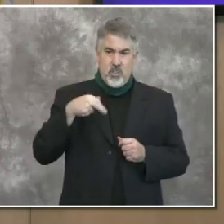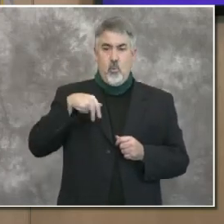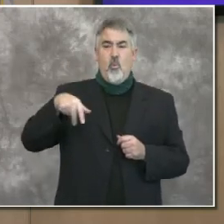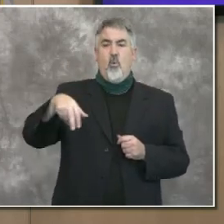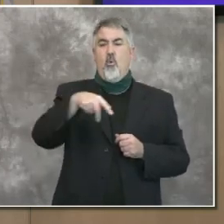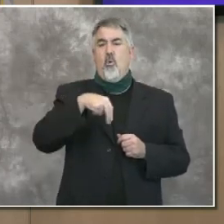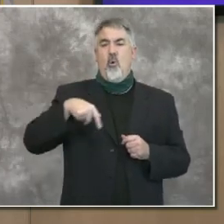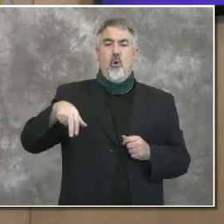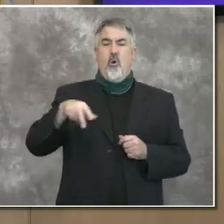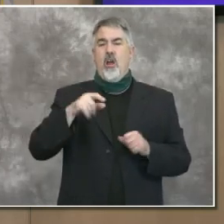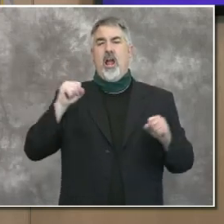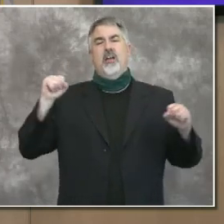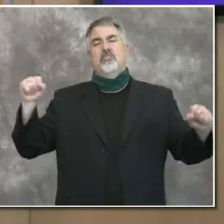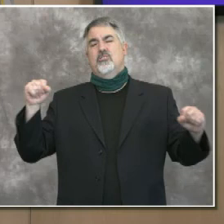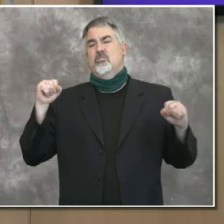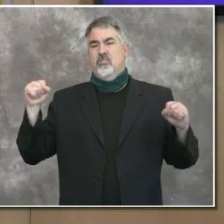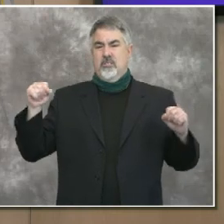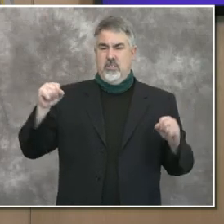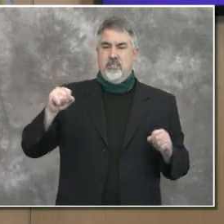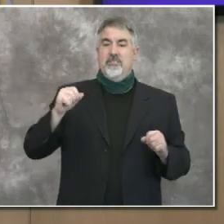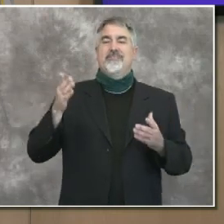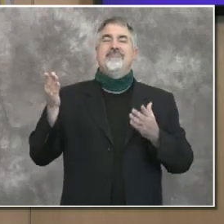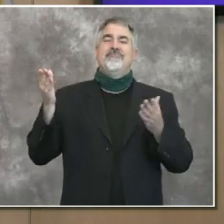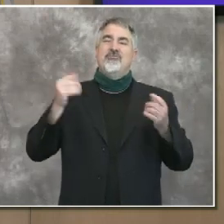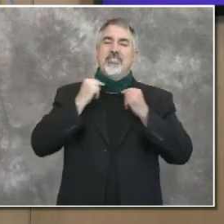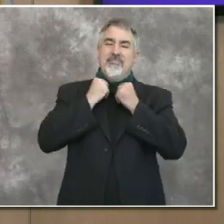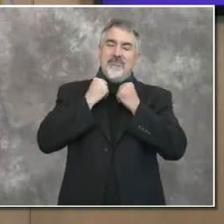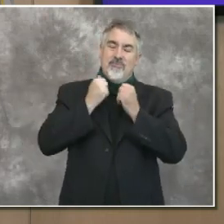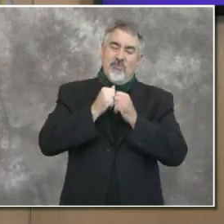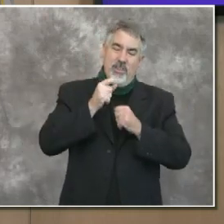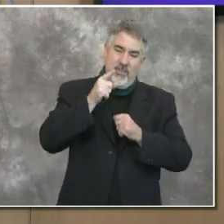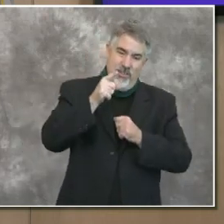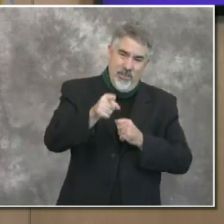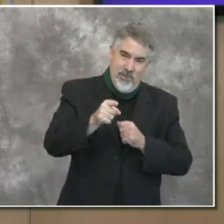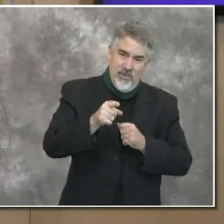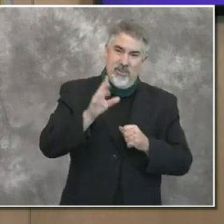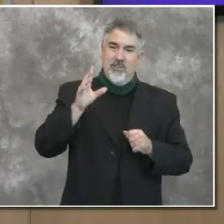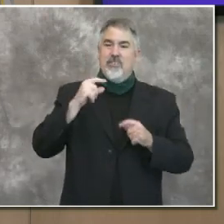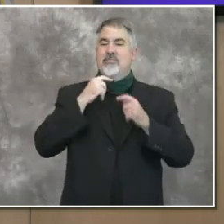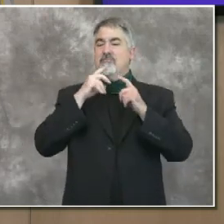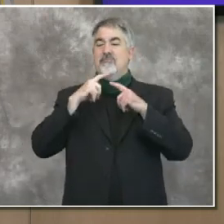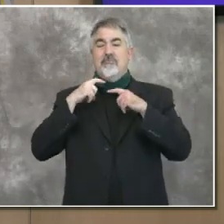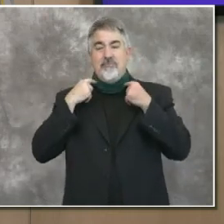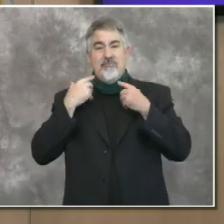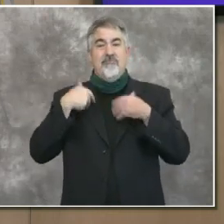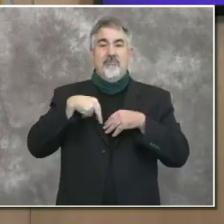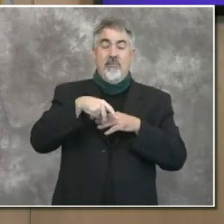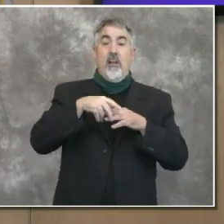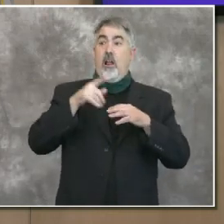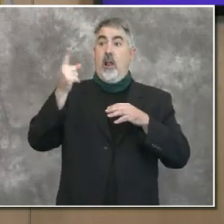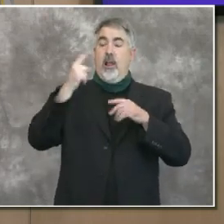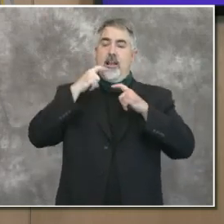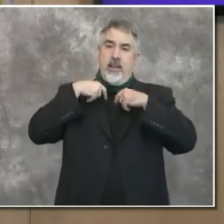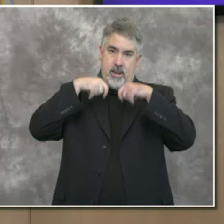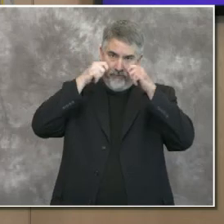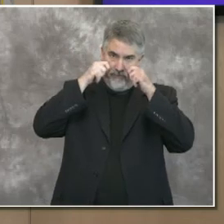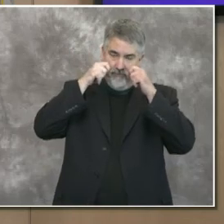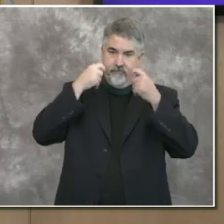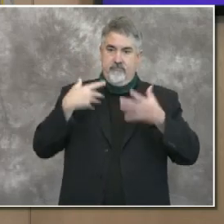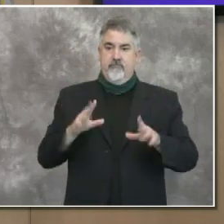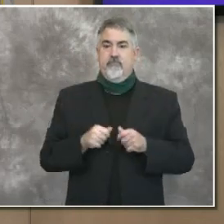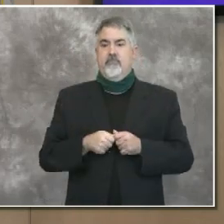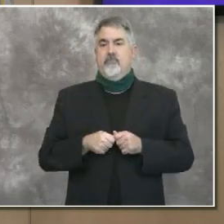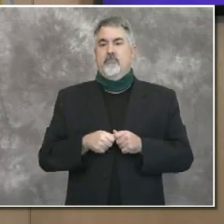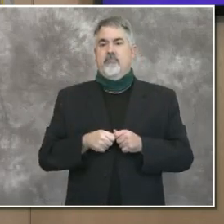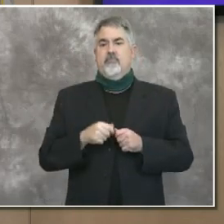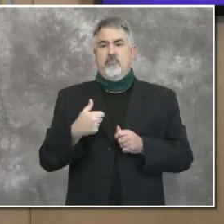some exercise, take your mask with you and put it around your neck, much as I've done right here. Have it ready. Now,